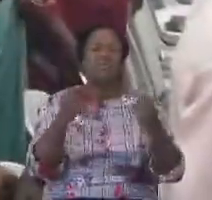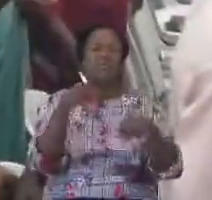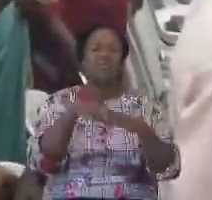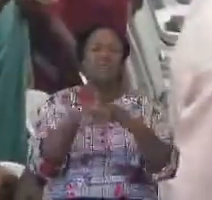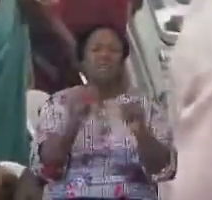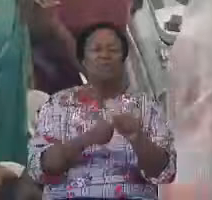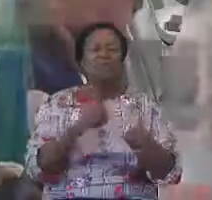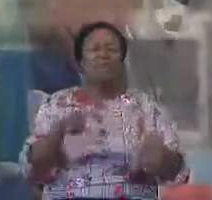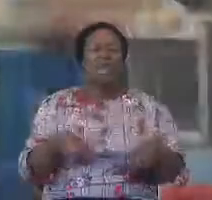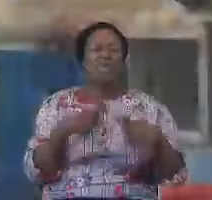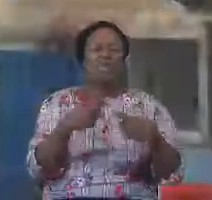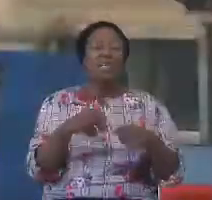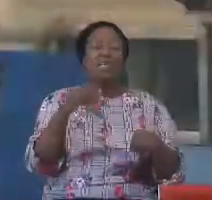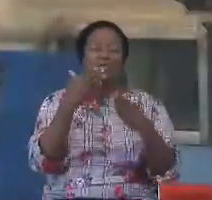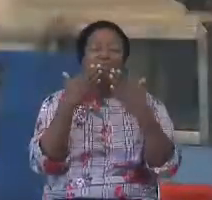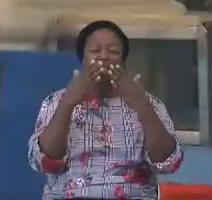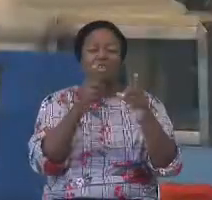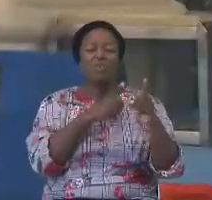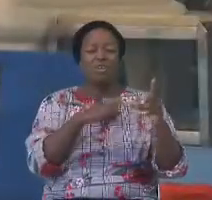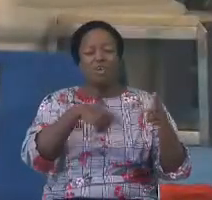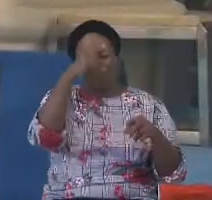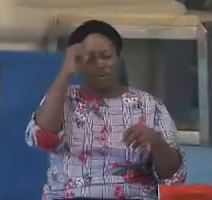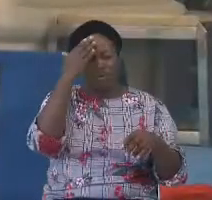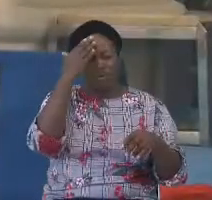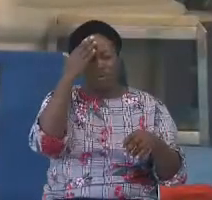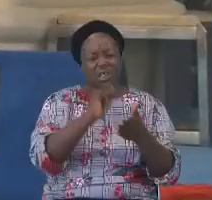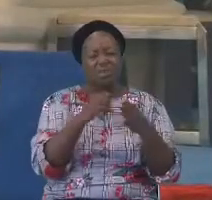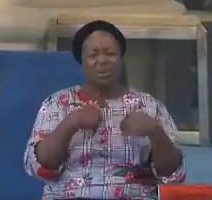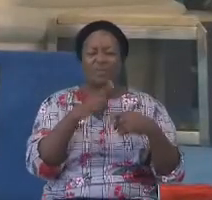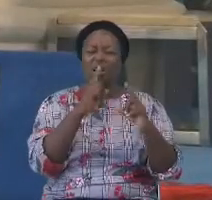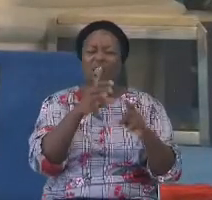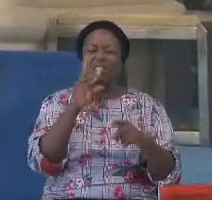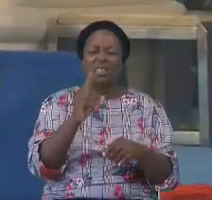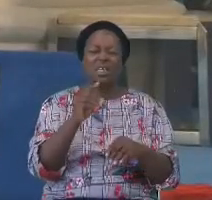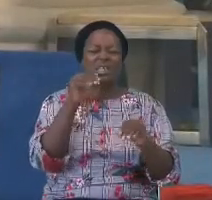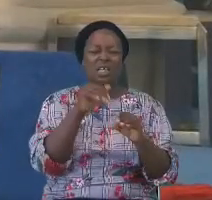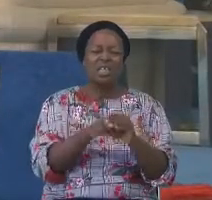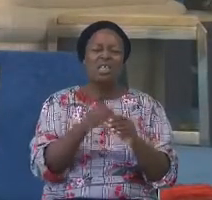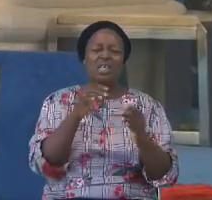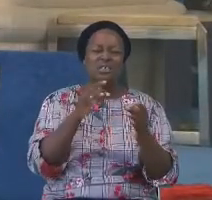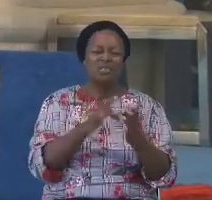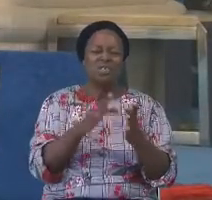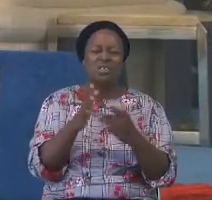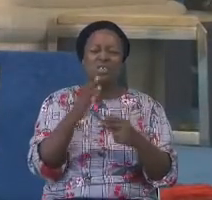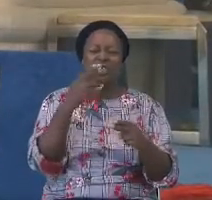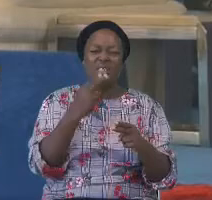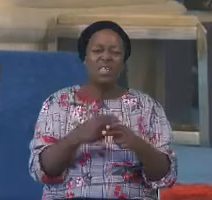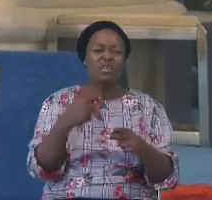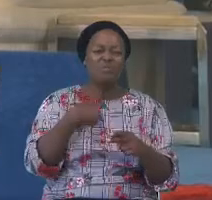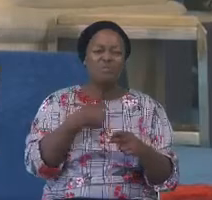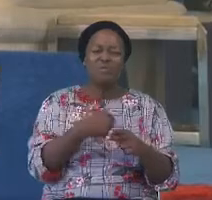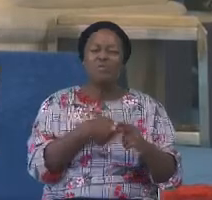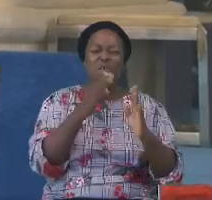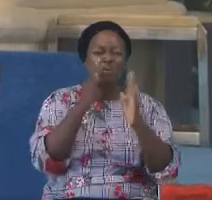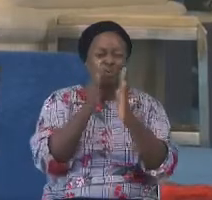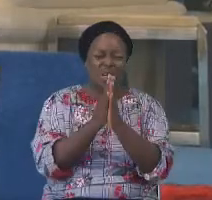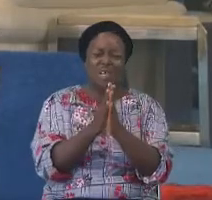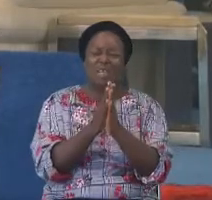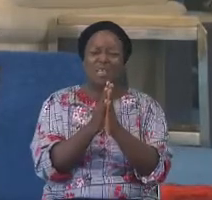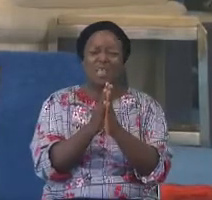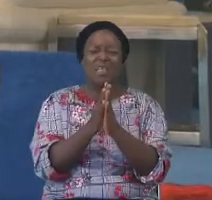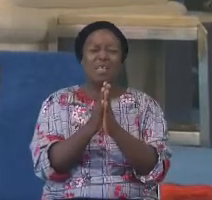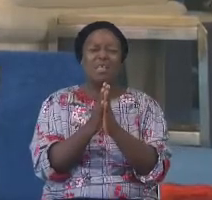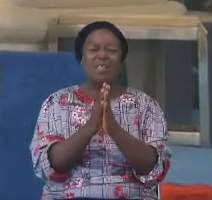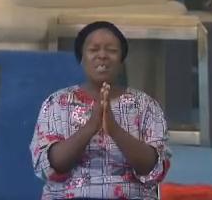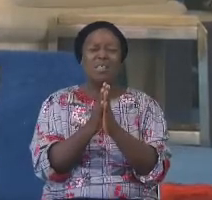establish the victory the triumph in every life thank you lord because we know you have answered